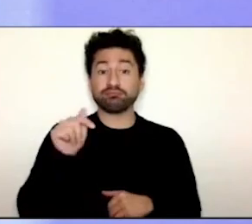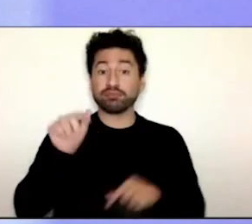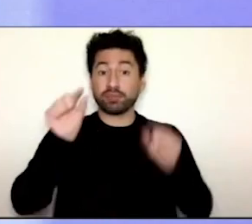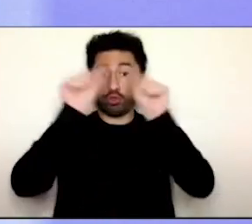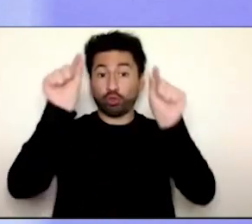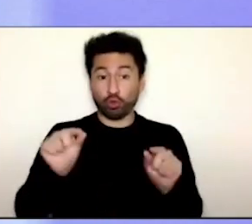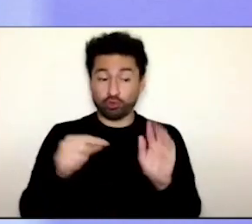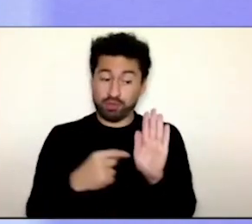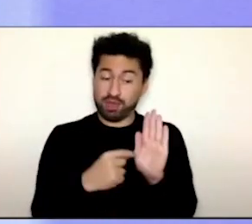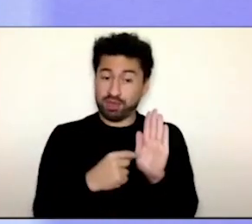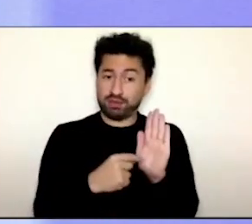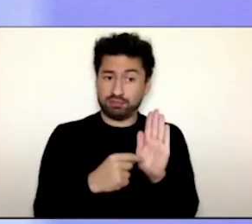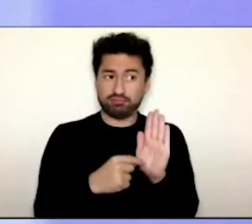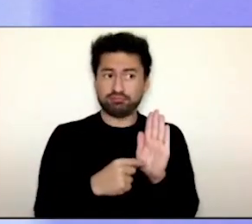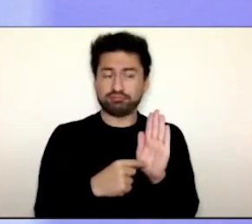This document,